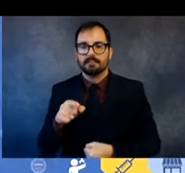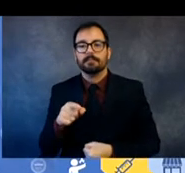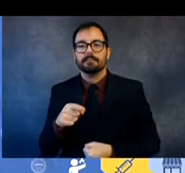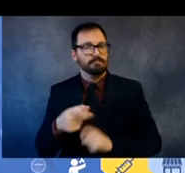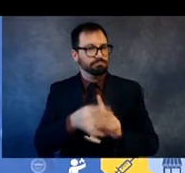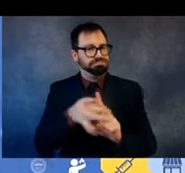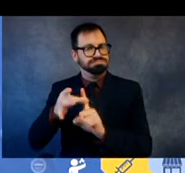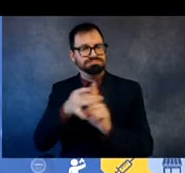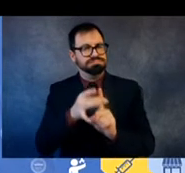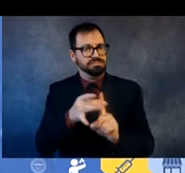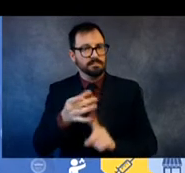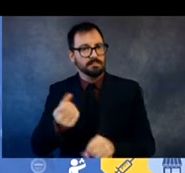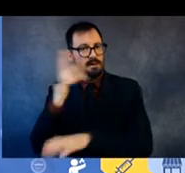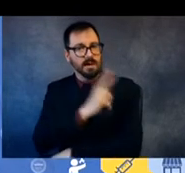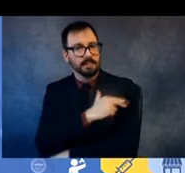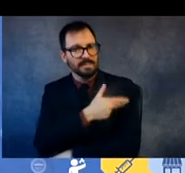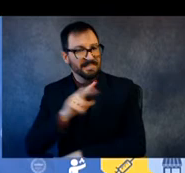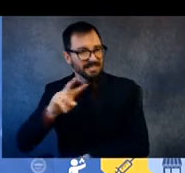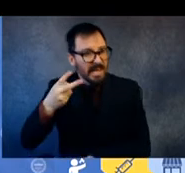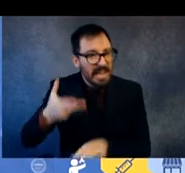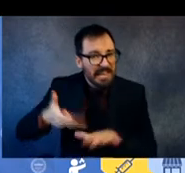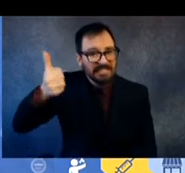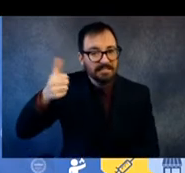second highest